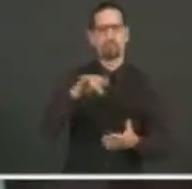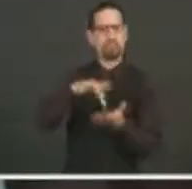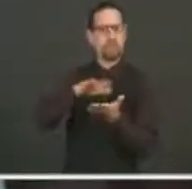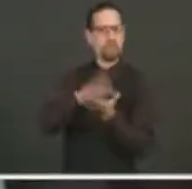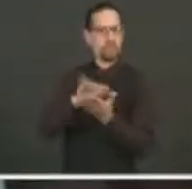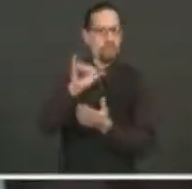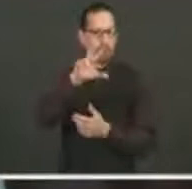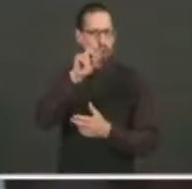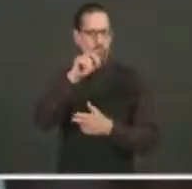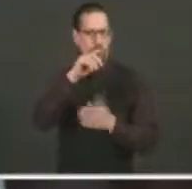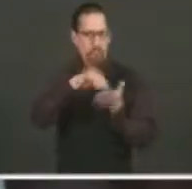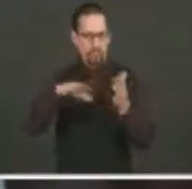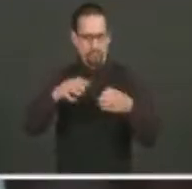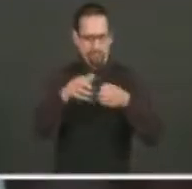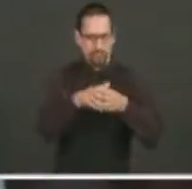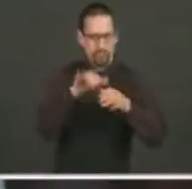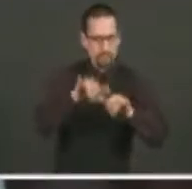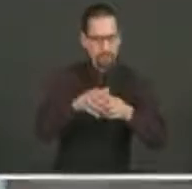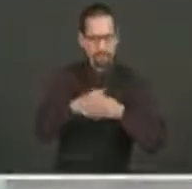with summer camps.